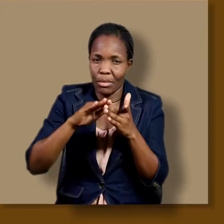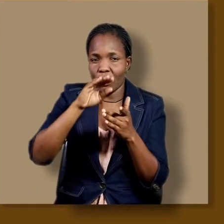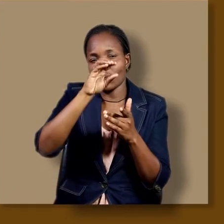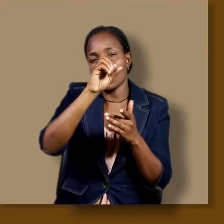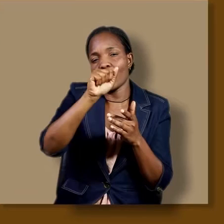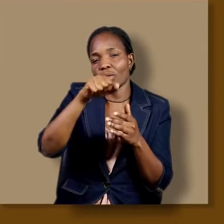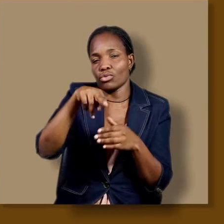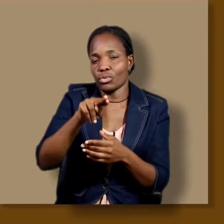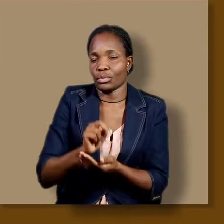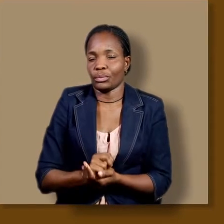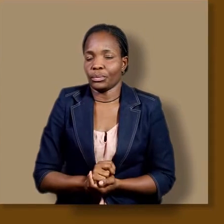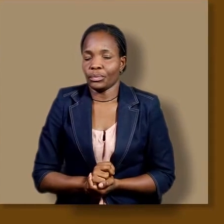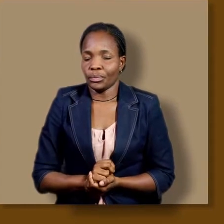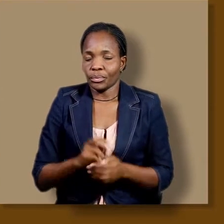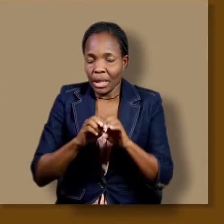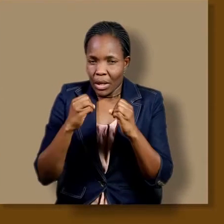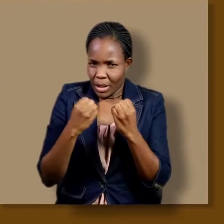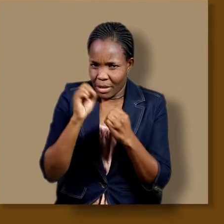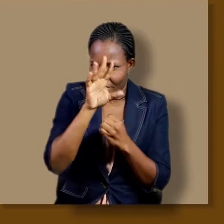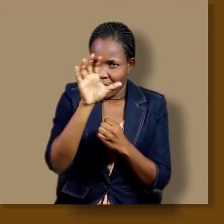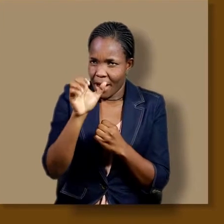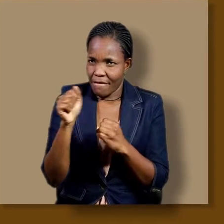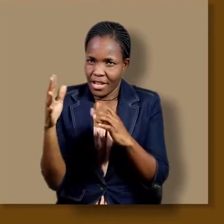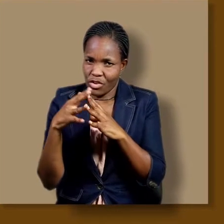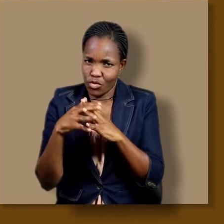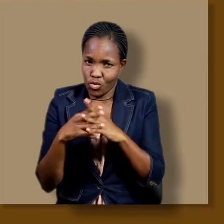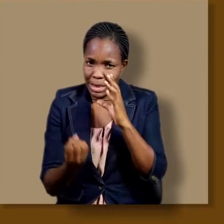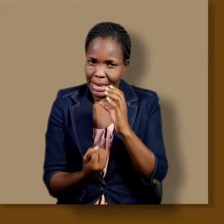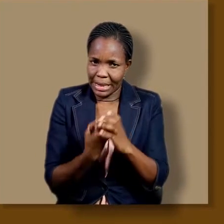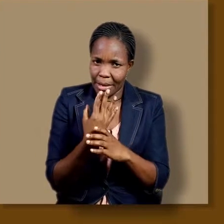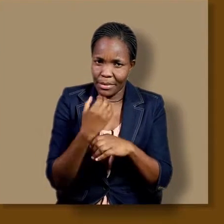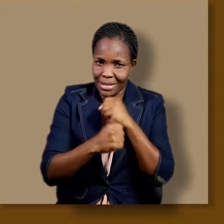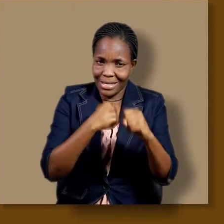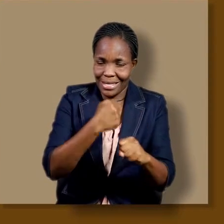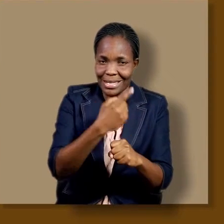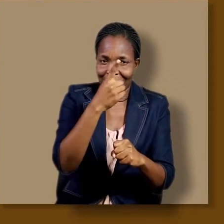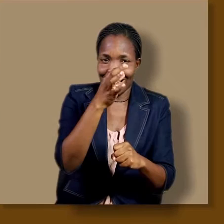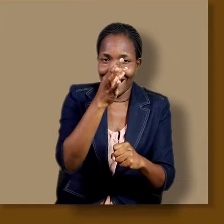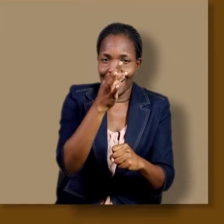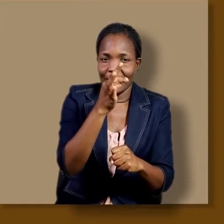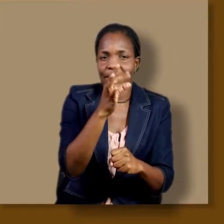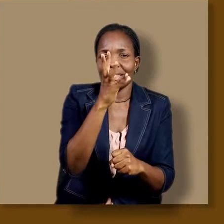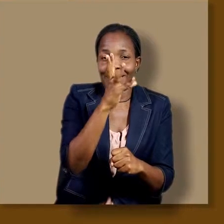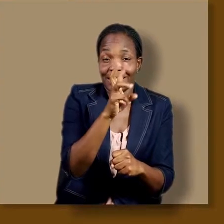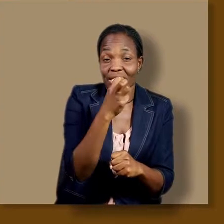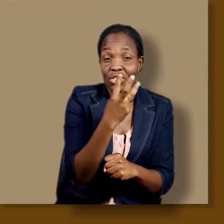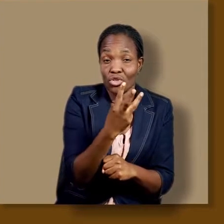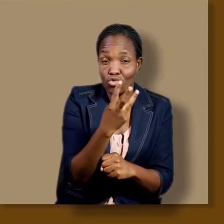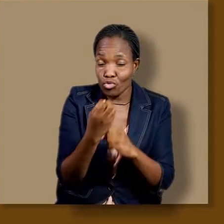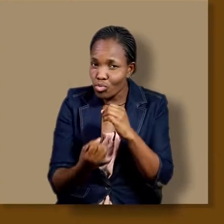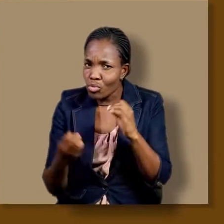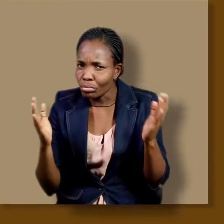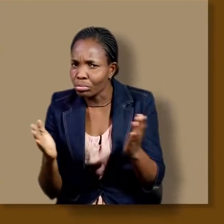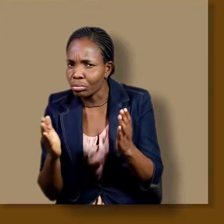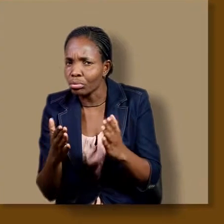OAU. The Organization of African Unity was established in 1963 to promote solidarity